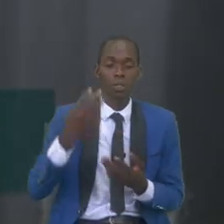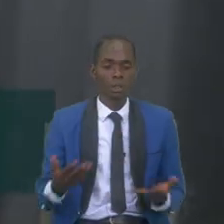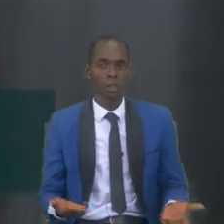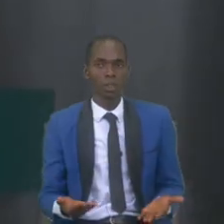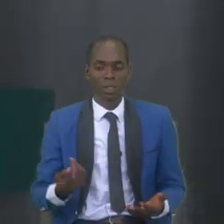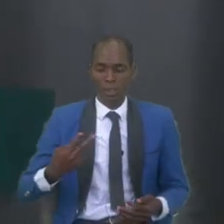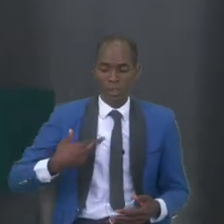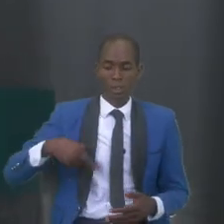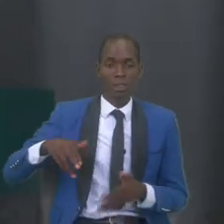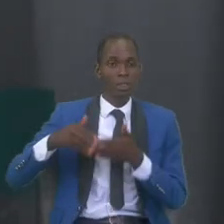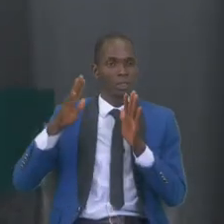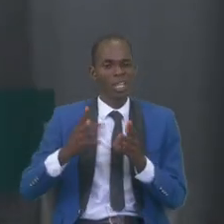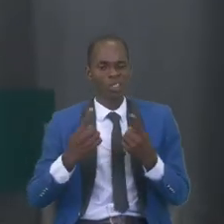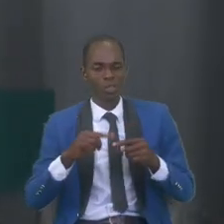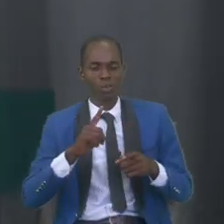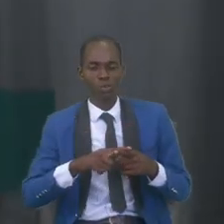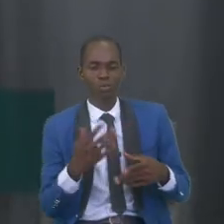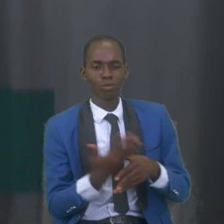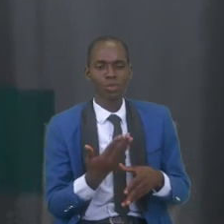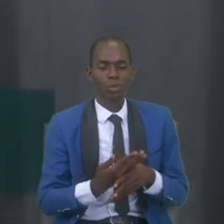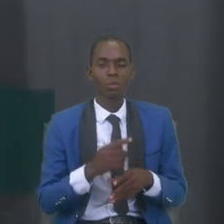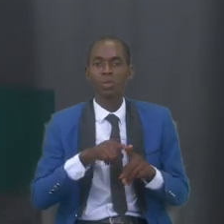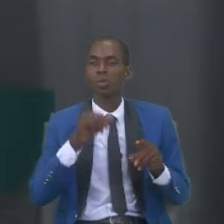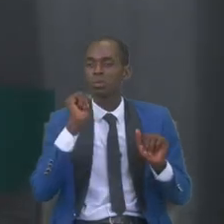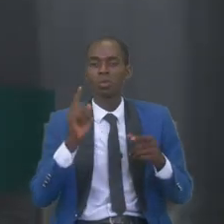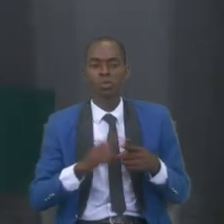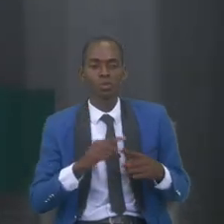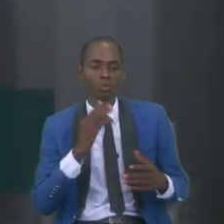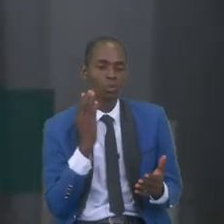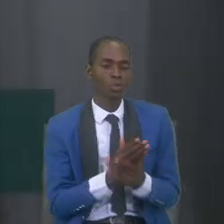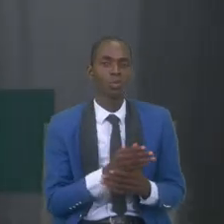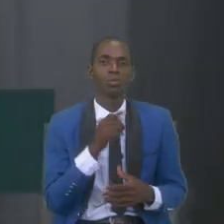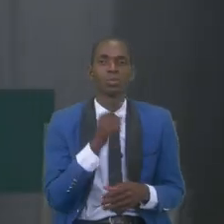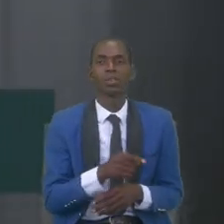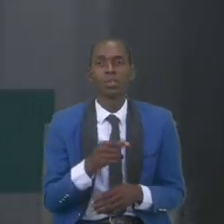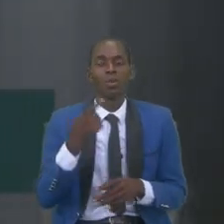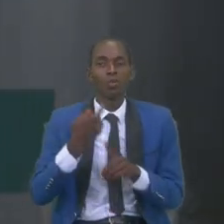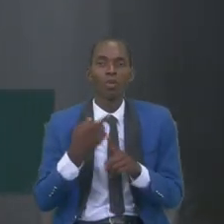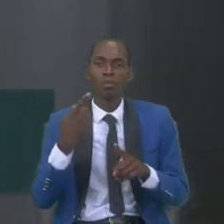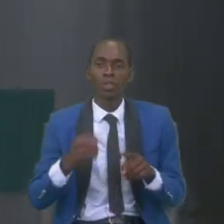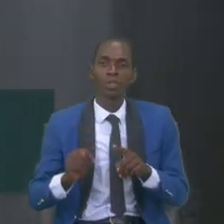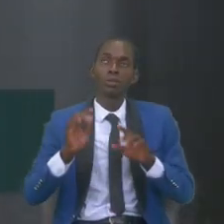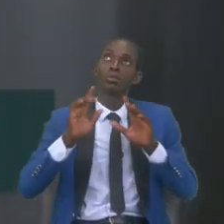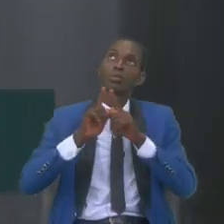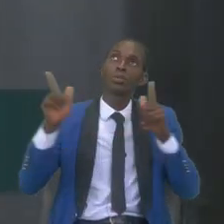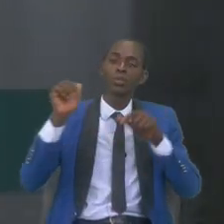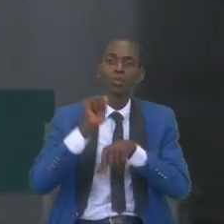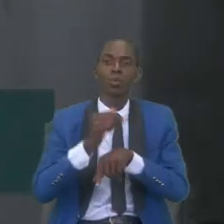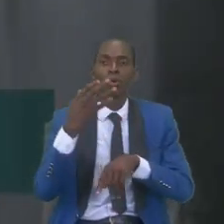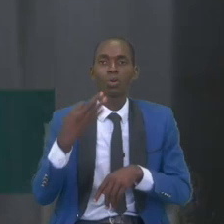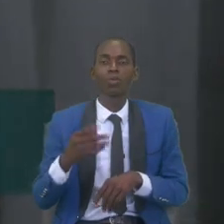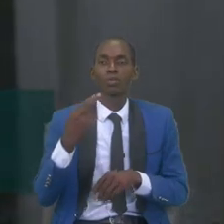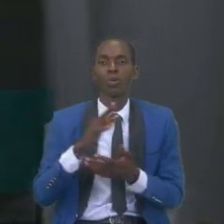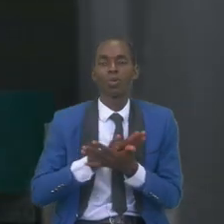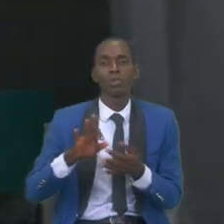to disturb, but they couldn't distract him from the manifestation of the power of the Holy Ghost.